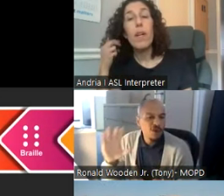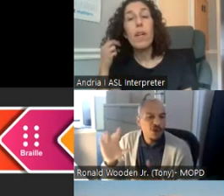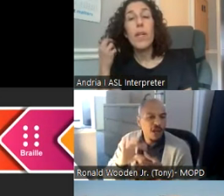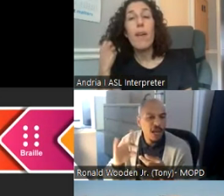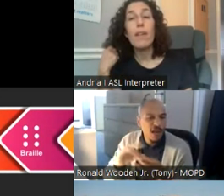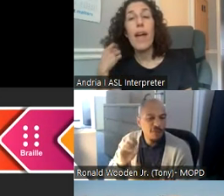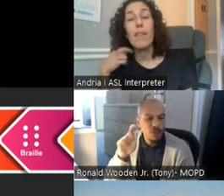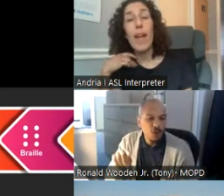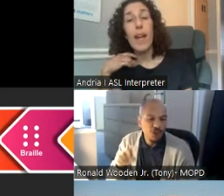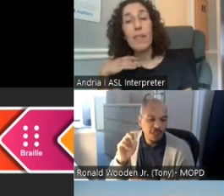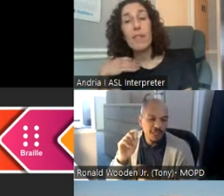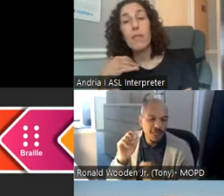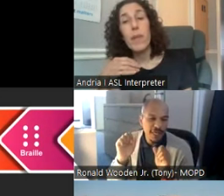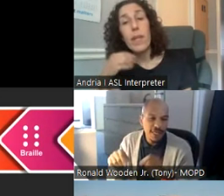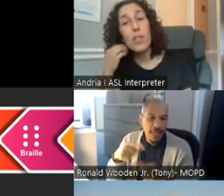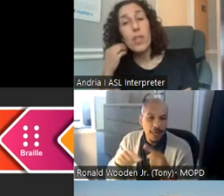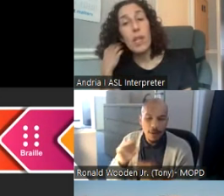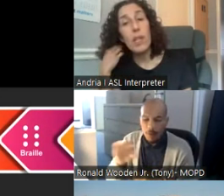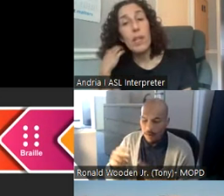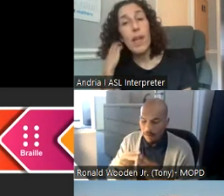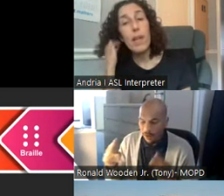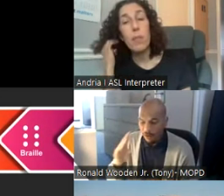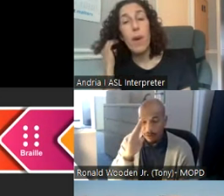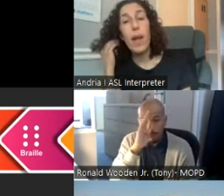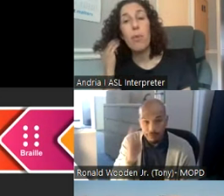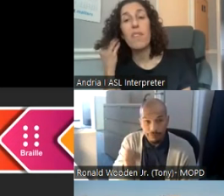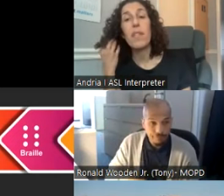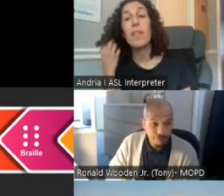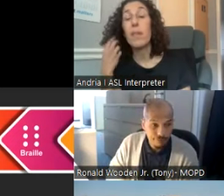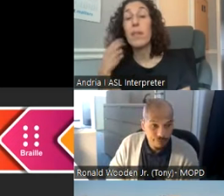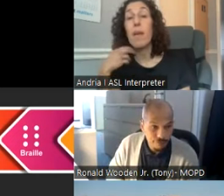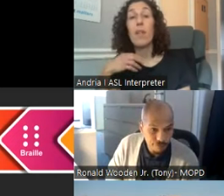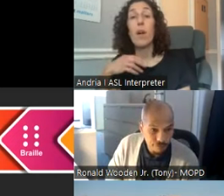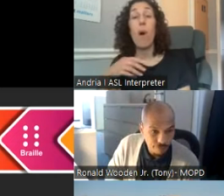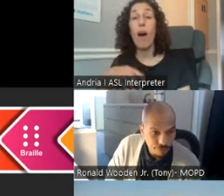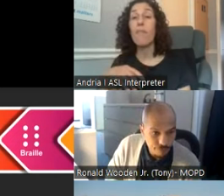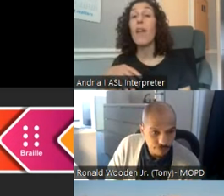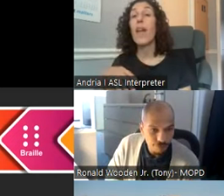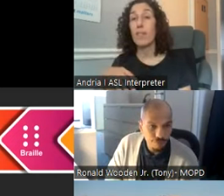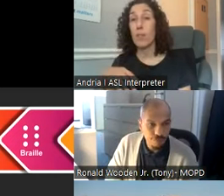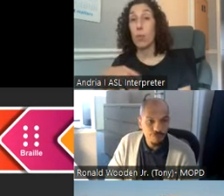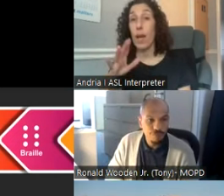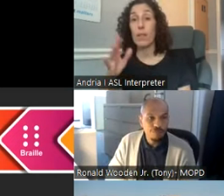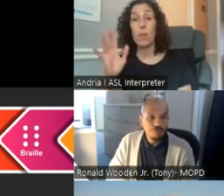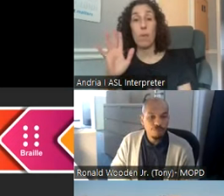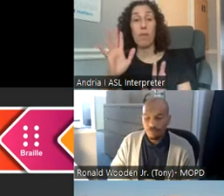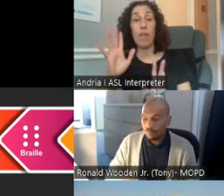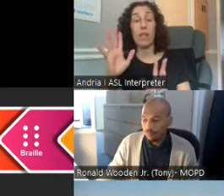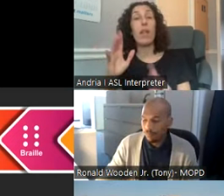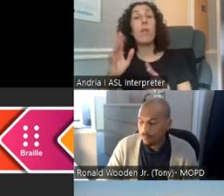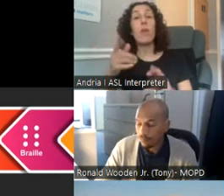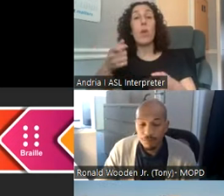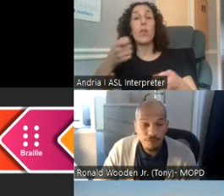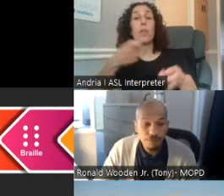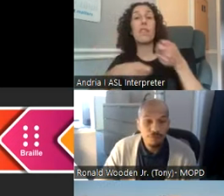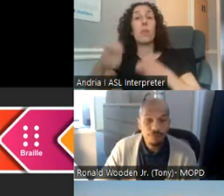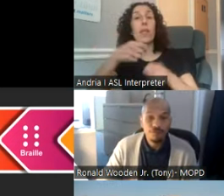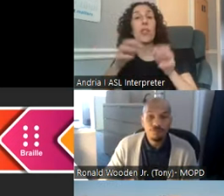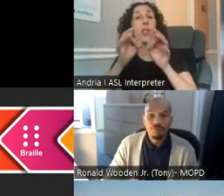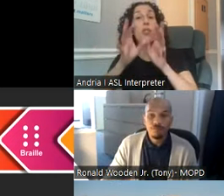So because we have a lack of access to information, that is why a person can sometimes come off as direct or blunt. We're